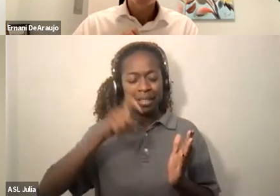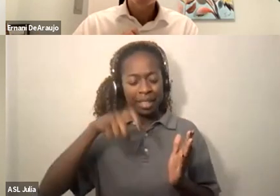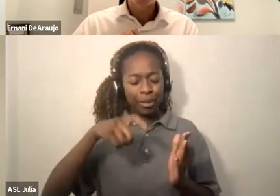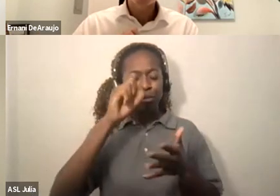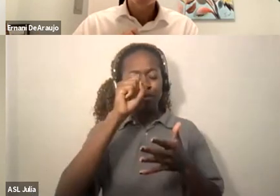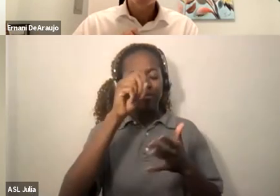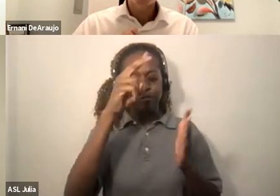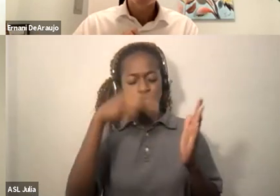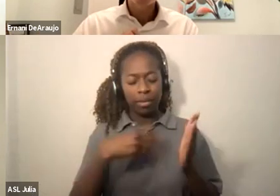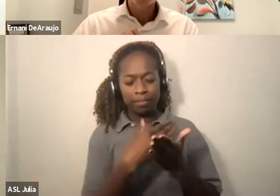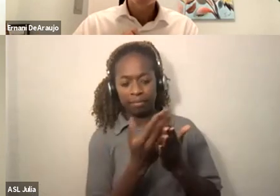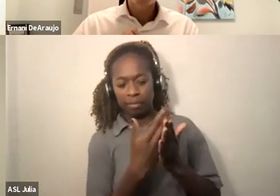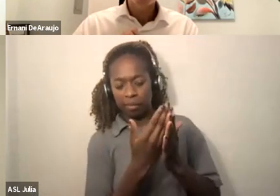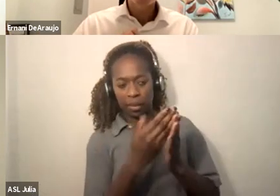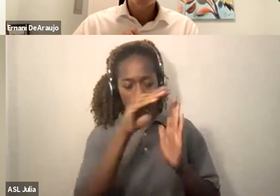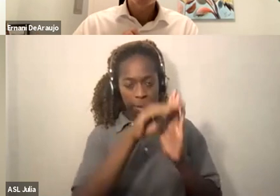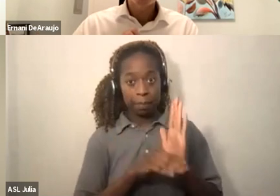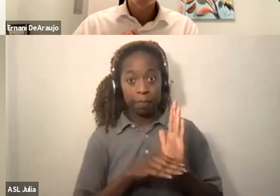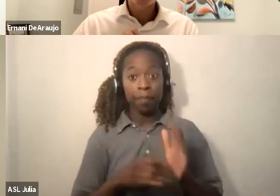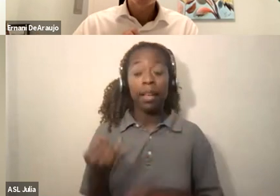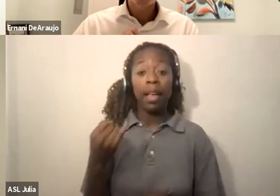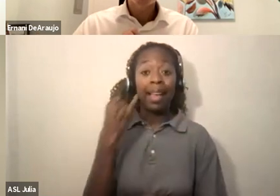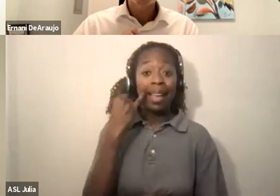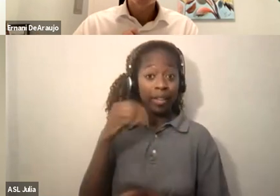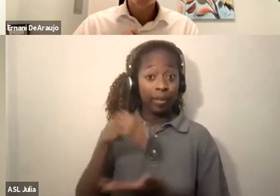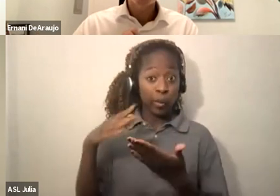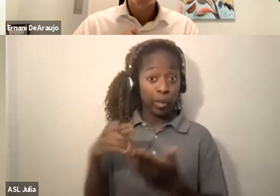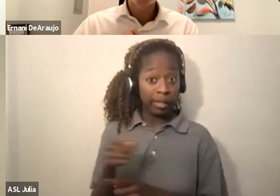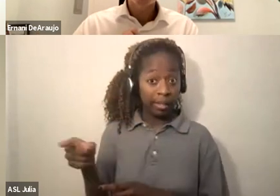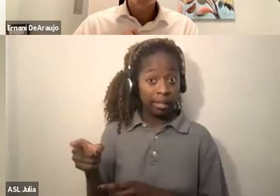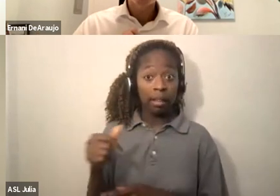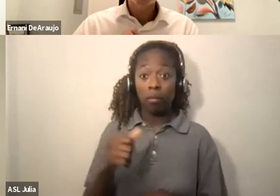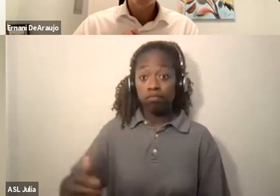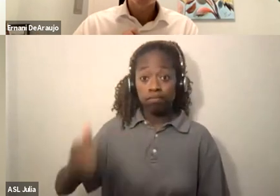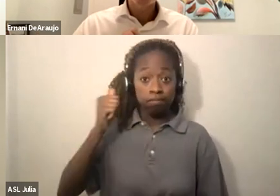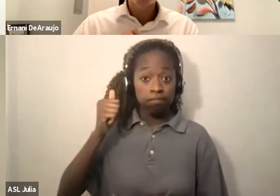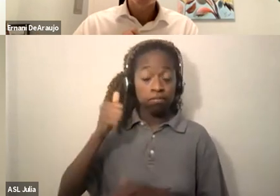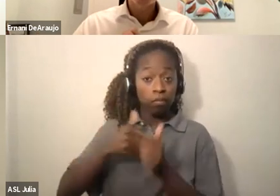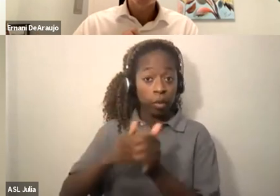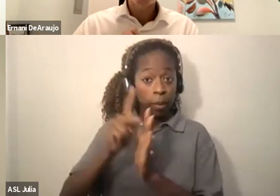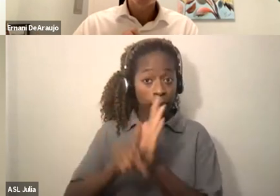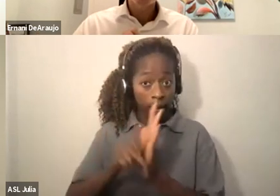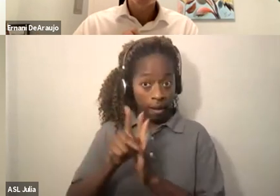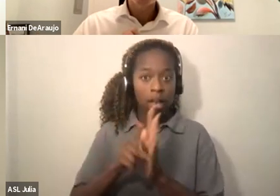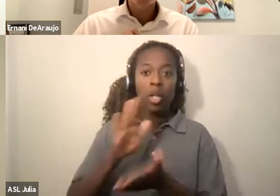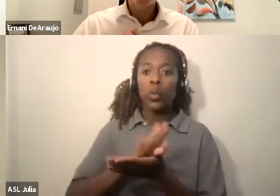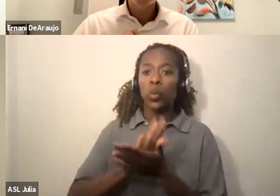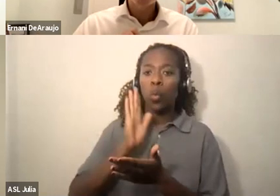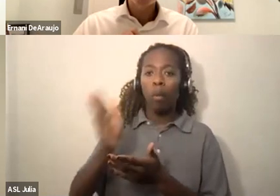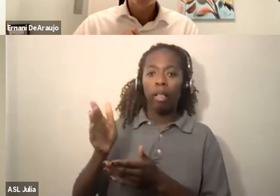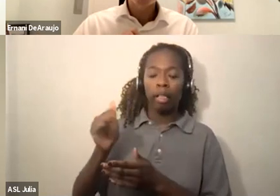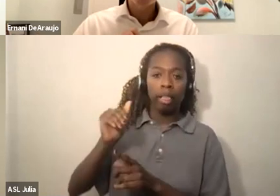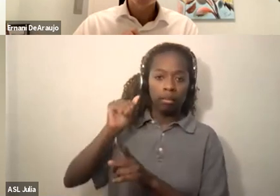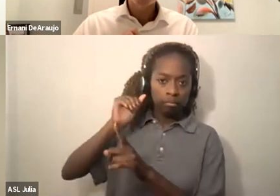read the rest of the policy if students are in violation of the policy the school leader will consult with the parent guardians health